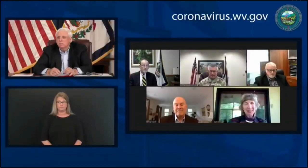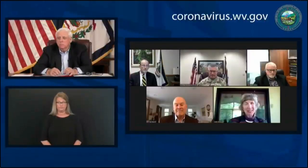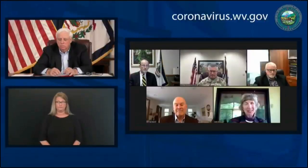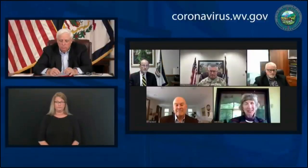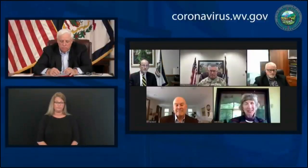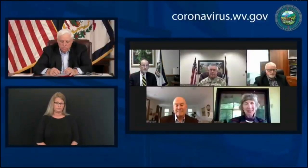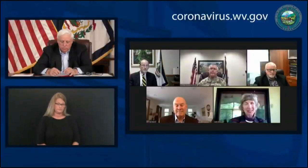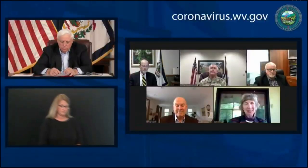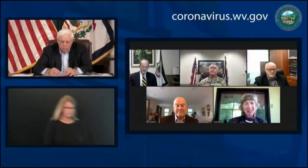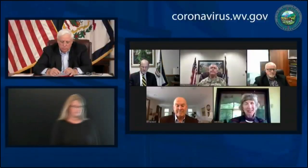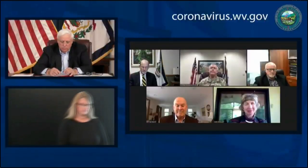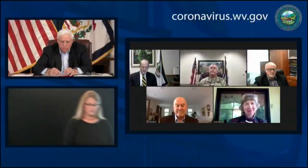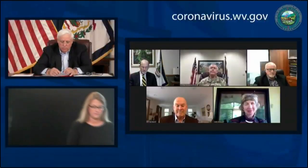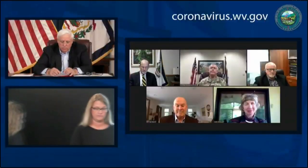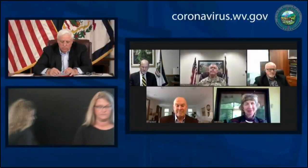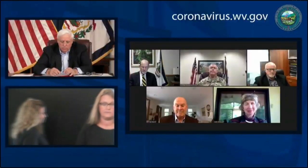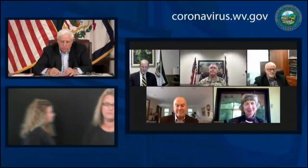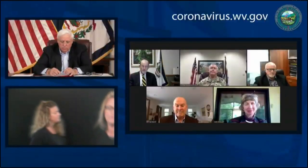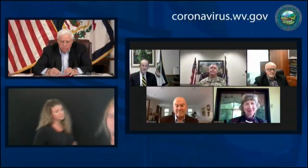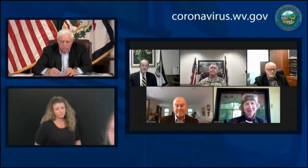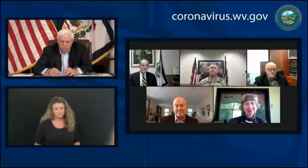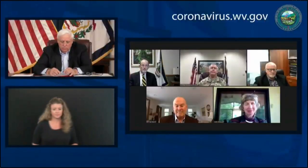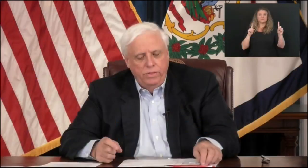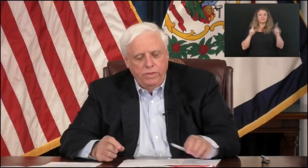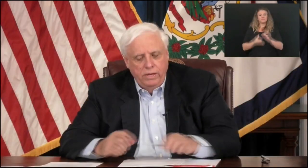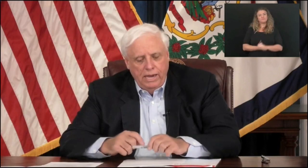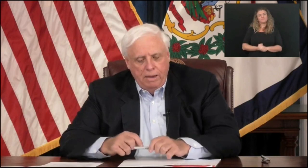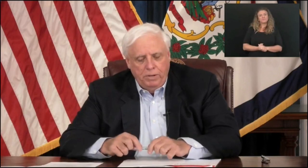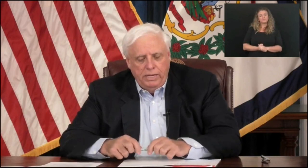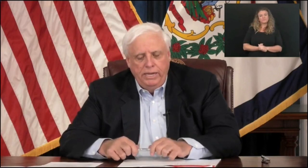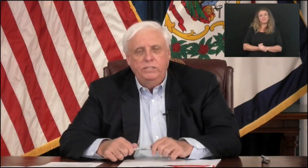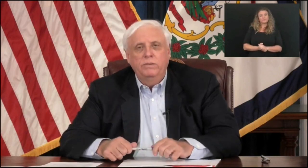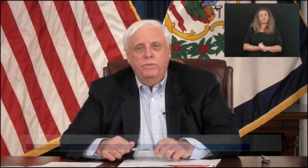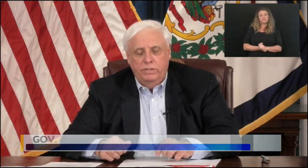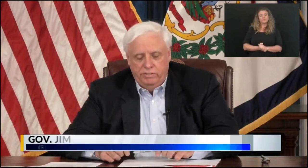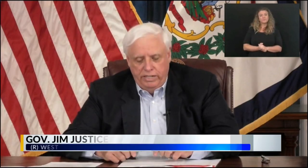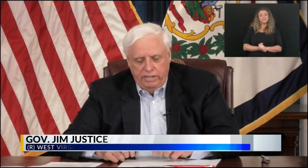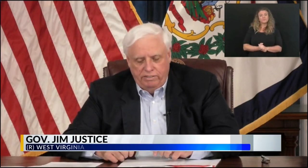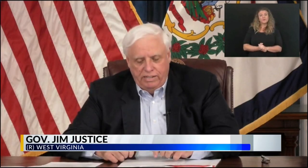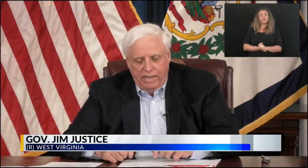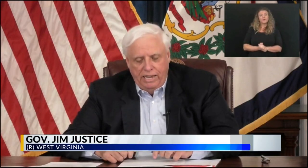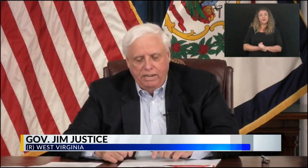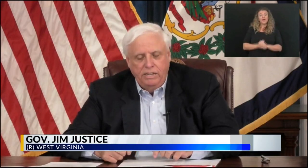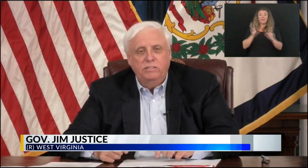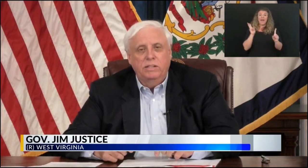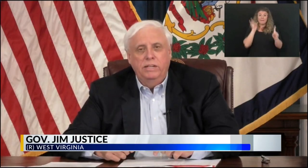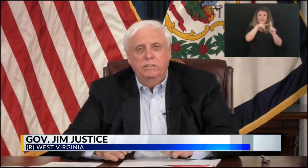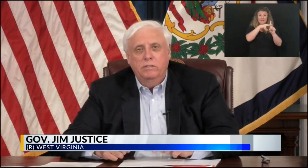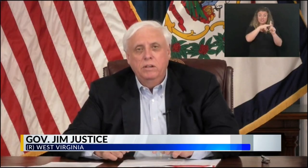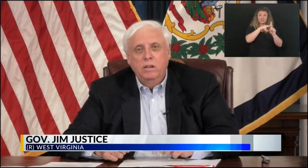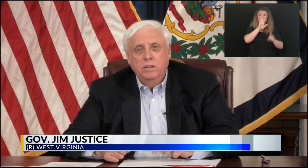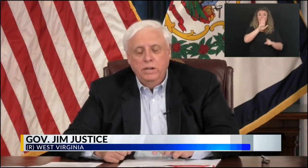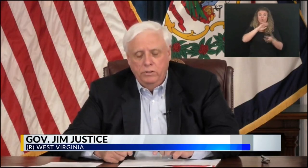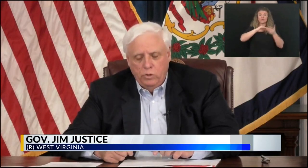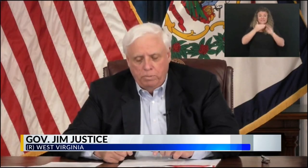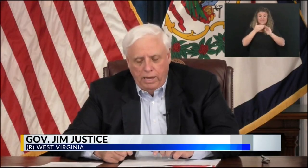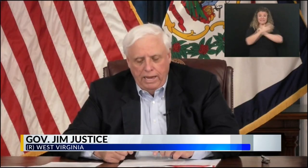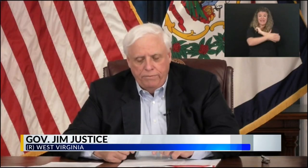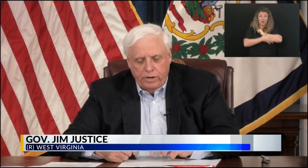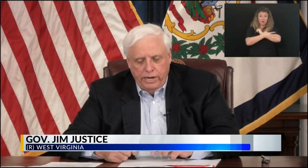of just writing out blank checks, and now he has it. The application for the cities and counties is,